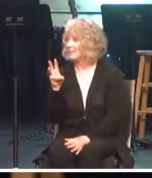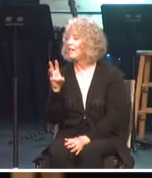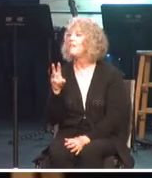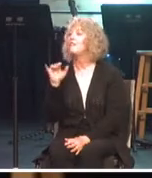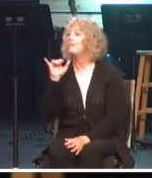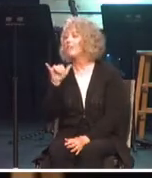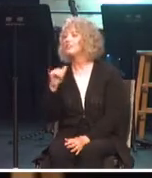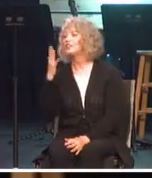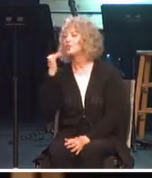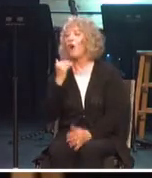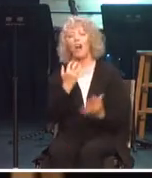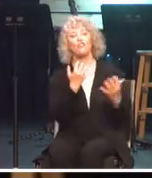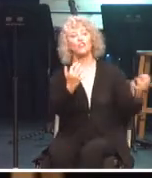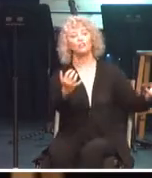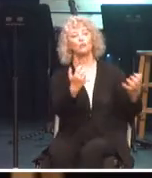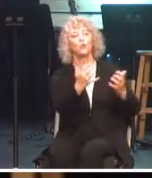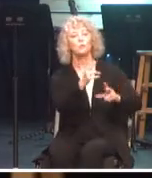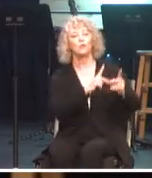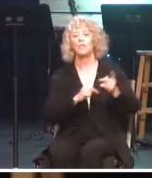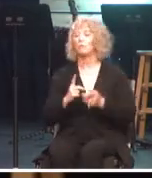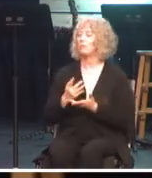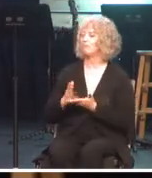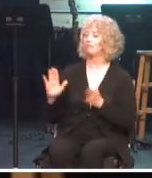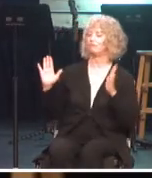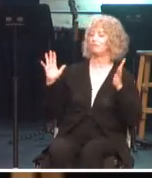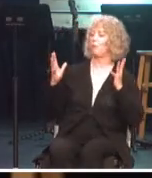is why this crowd rejects Jesus.